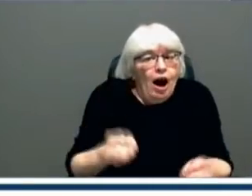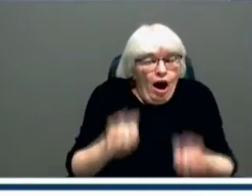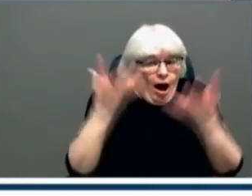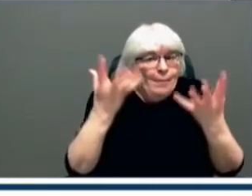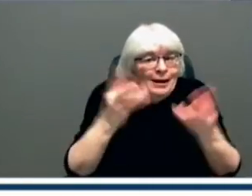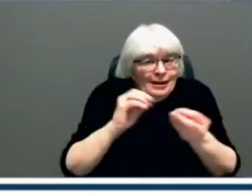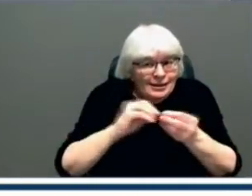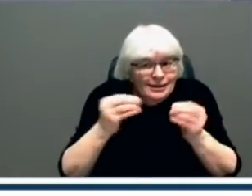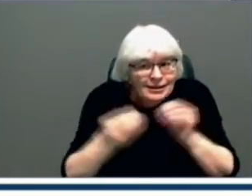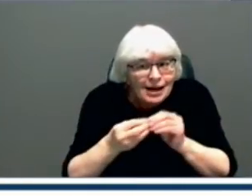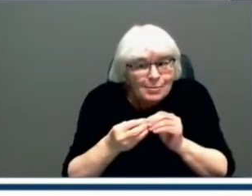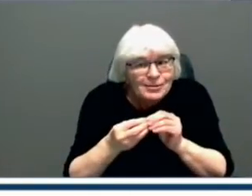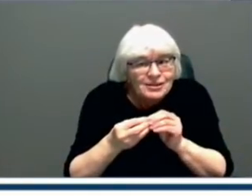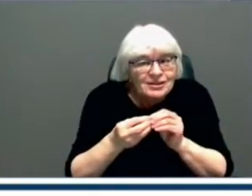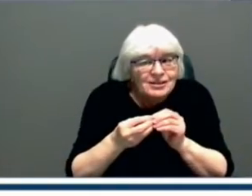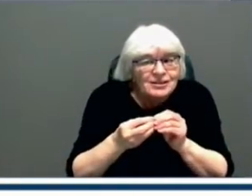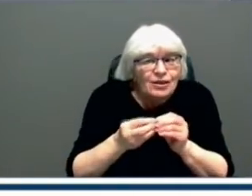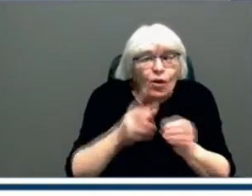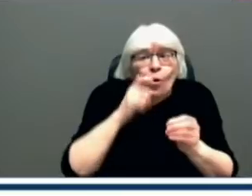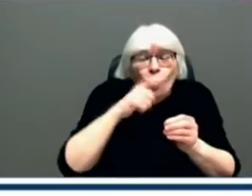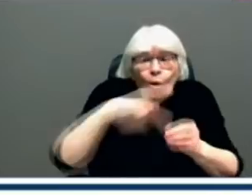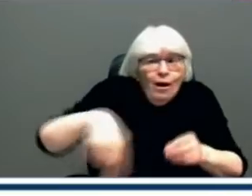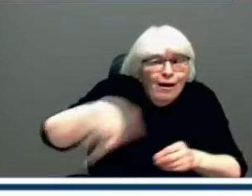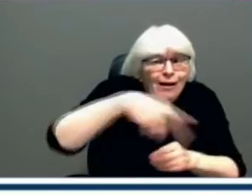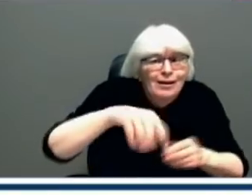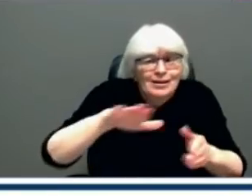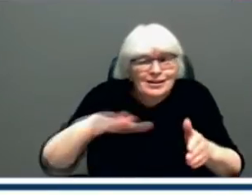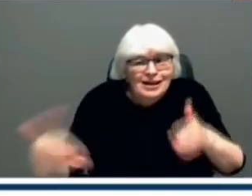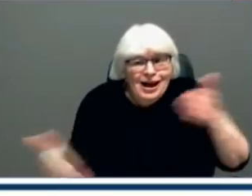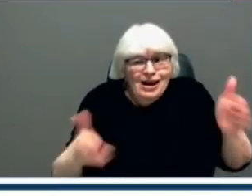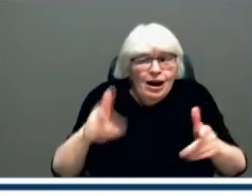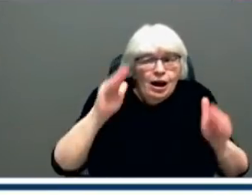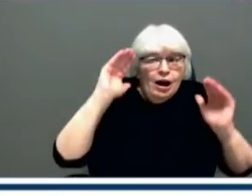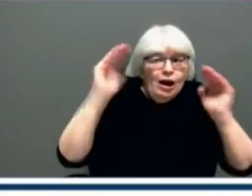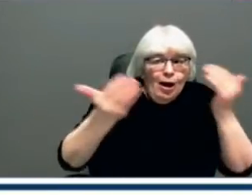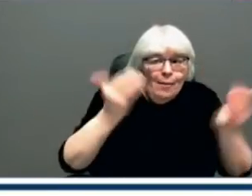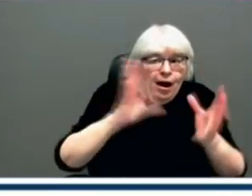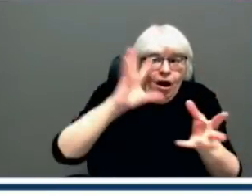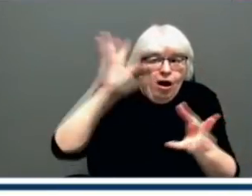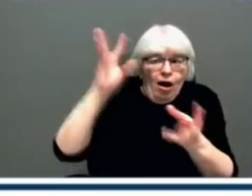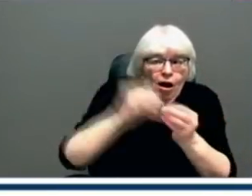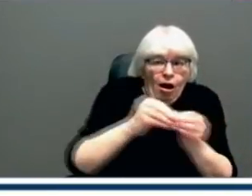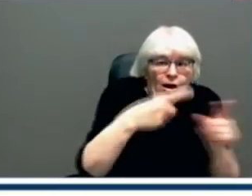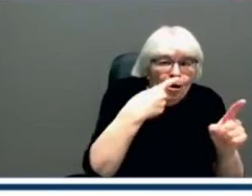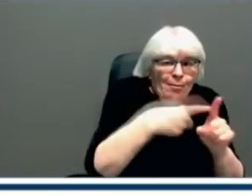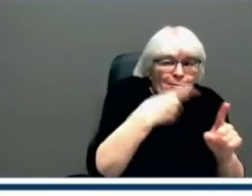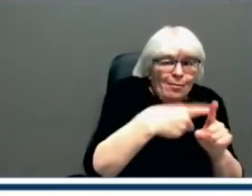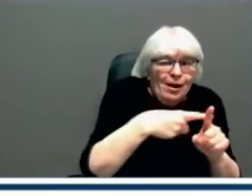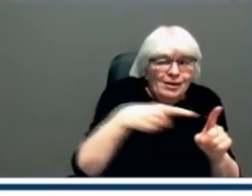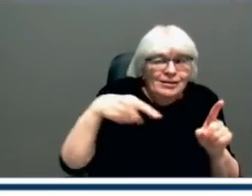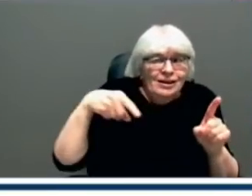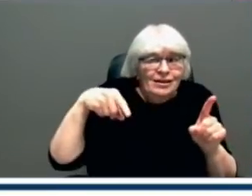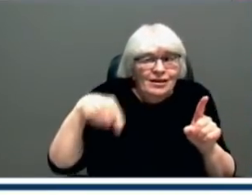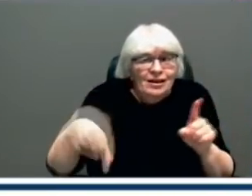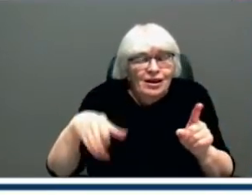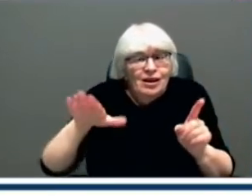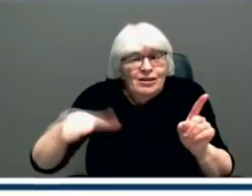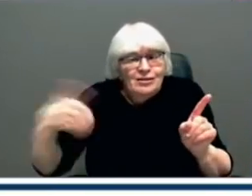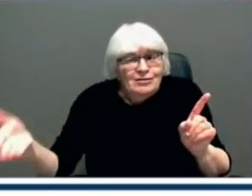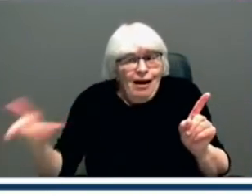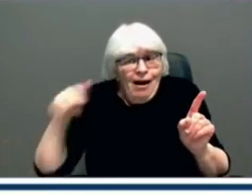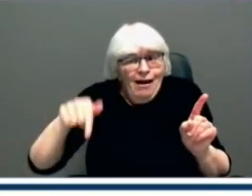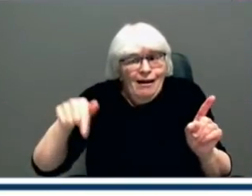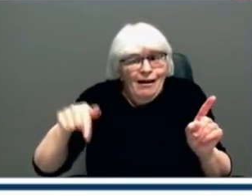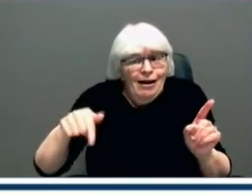so the proportion of deaths compared to the total number of cases. We need to look at them both numbers